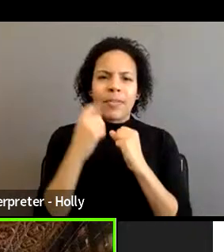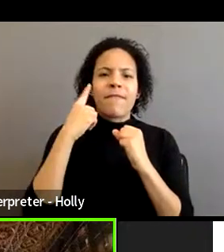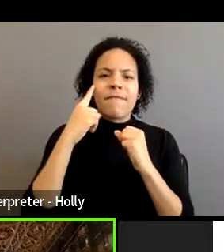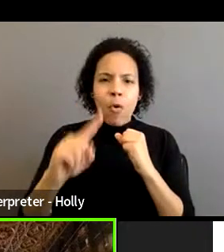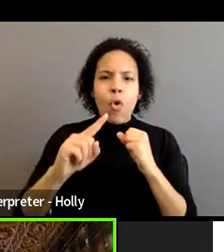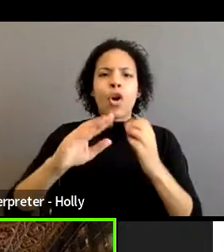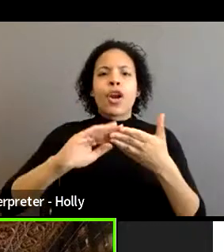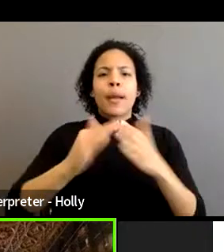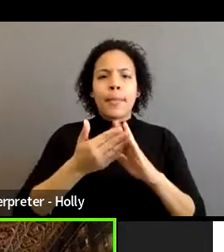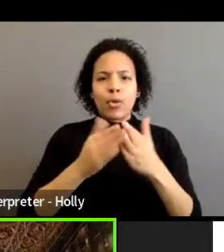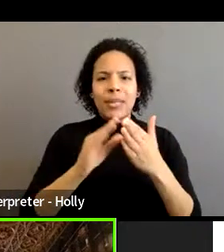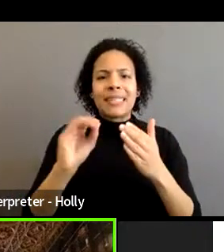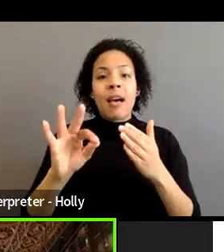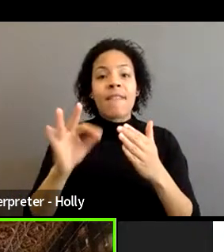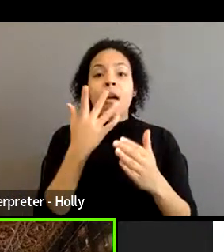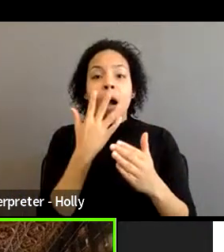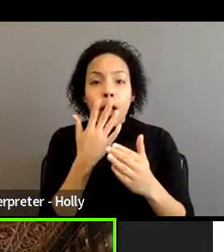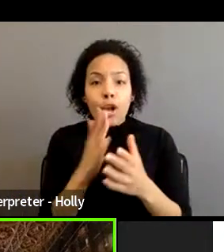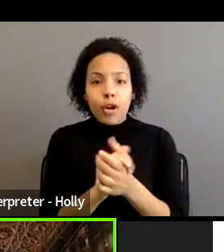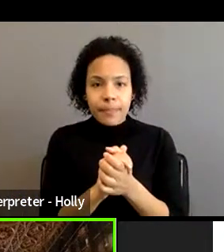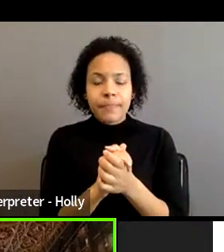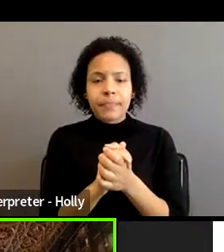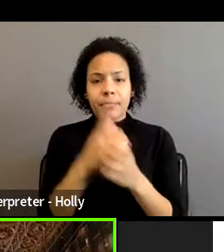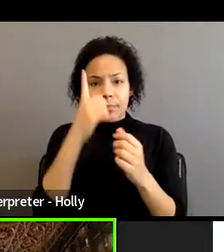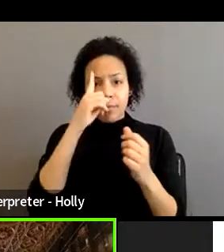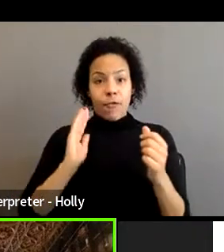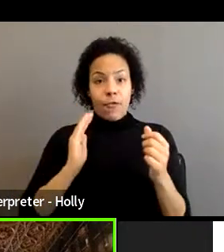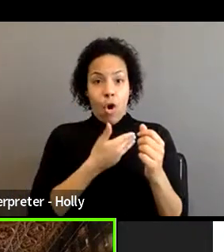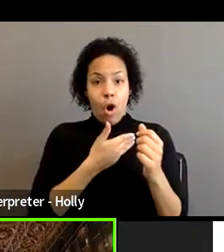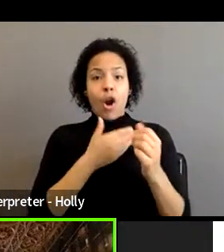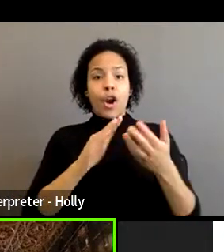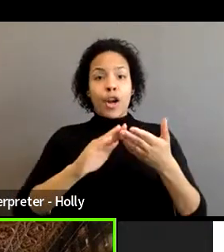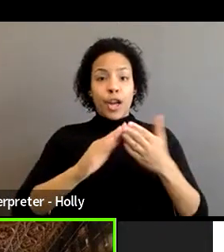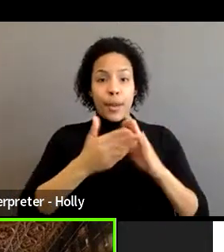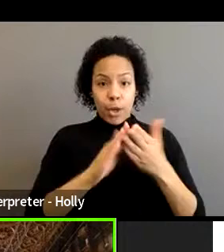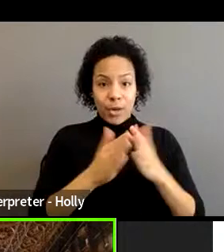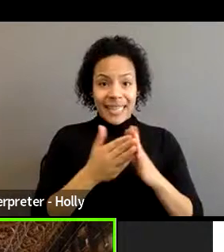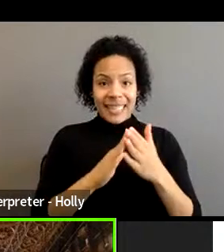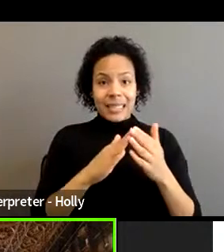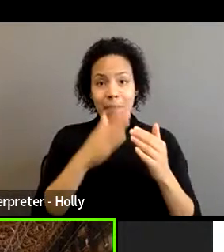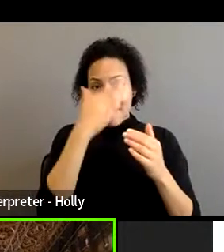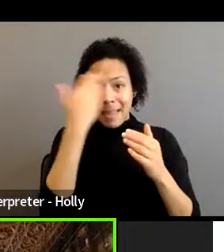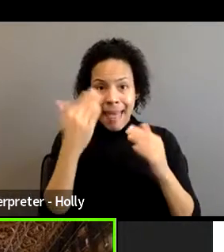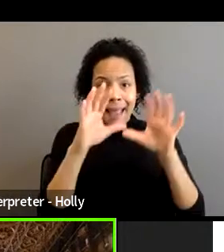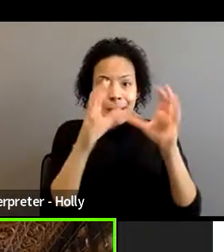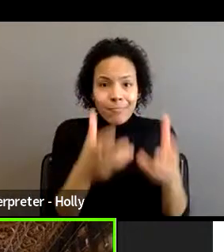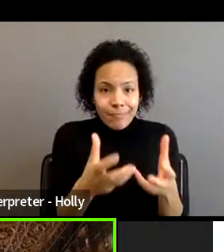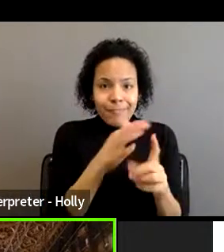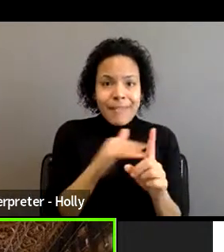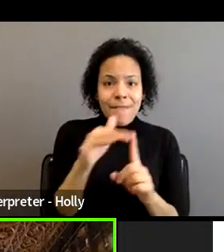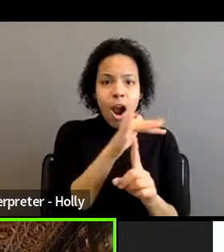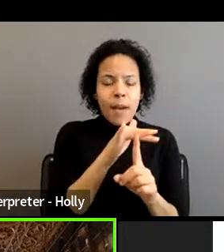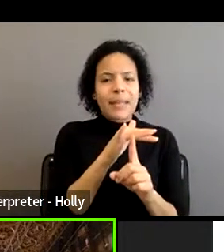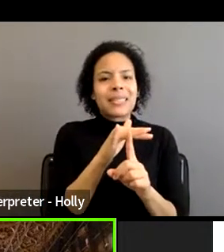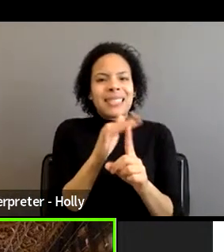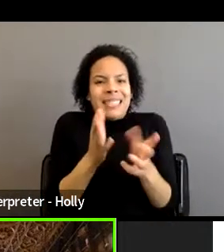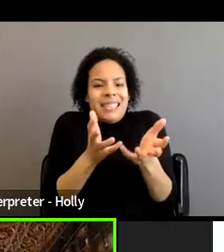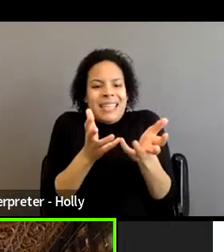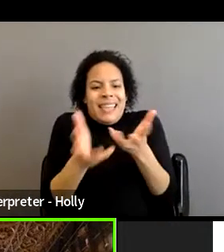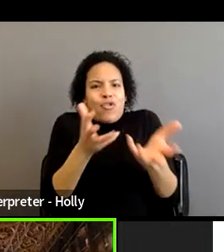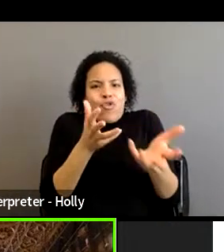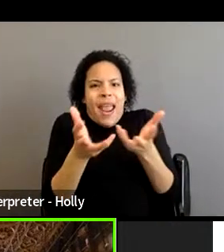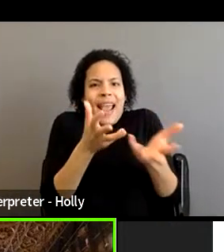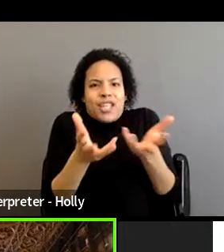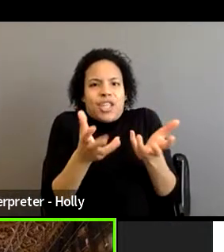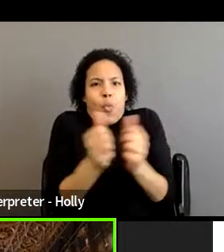our communities, having those interactions with peers, those relationships that support